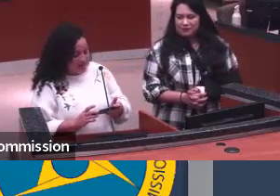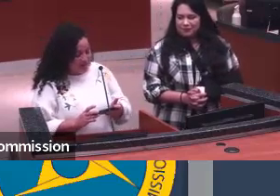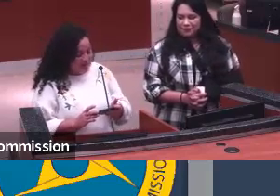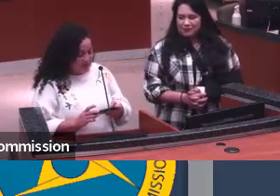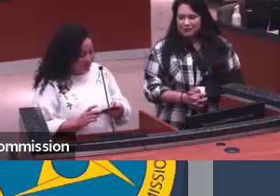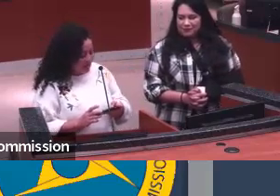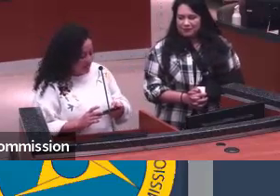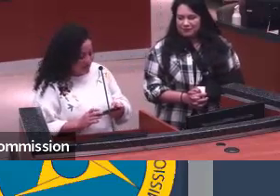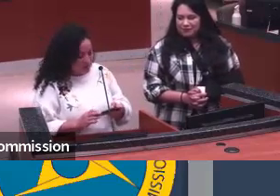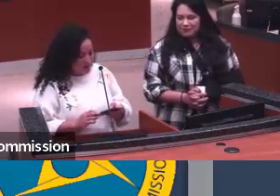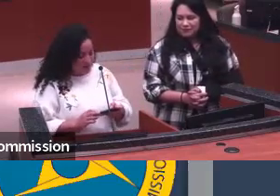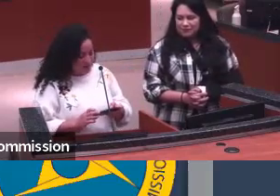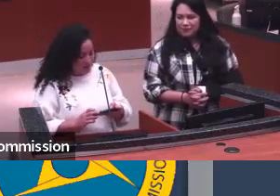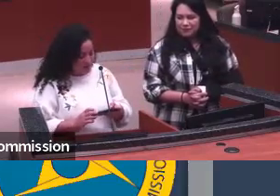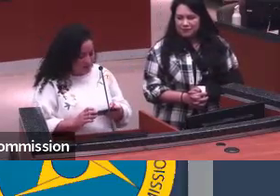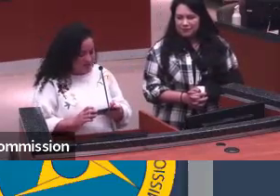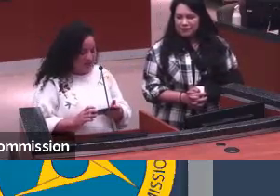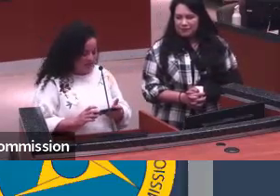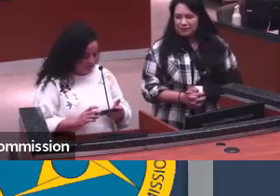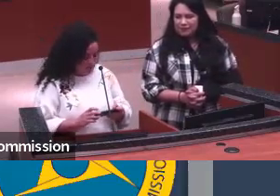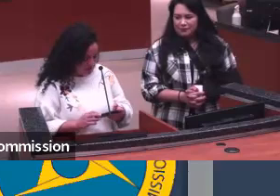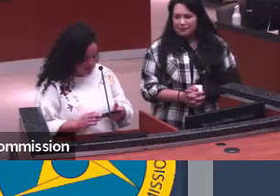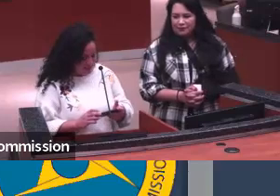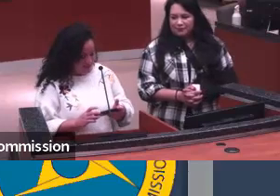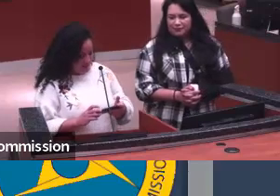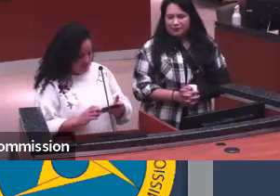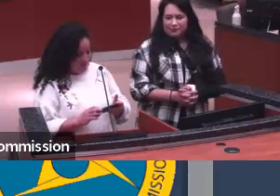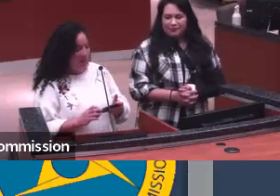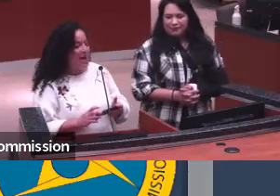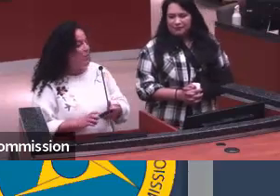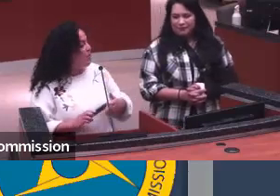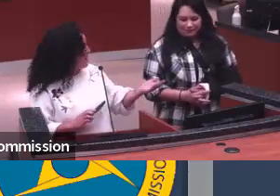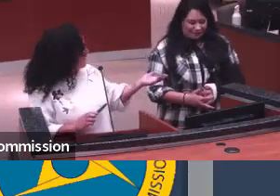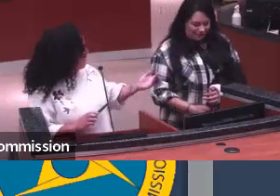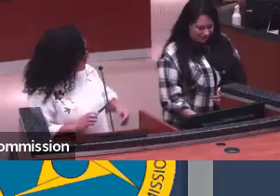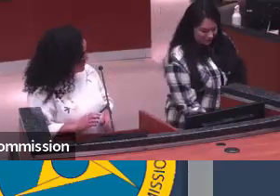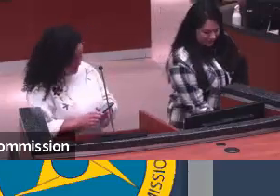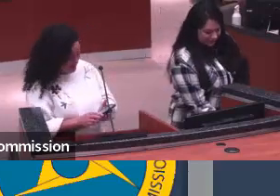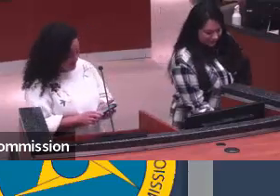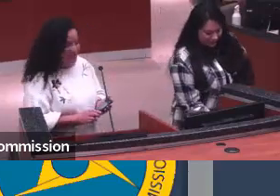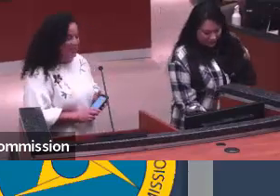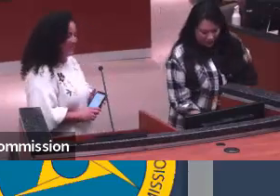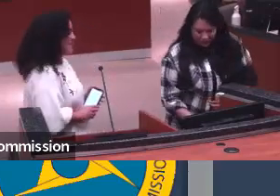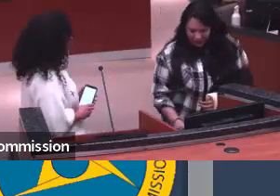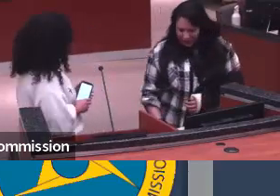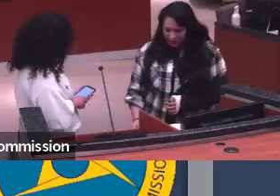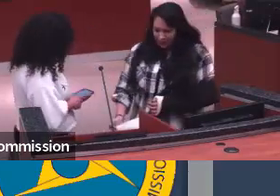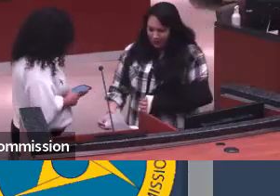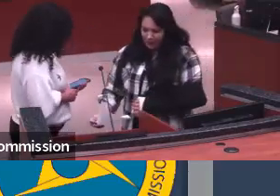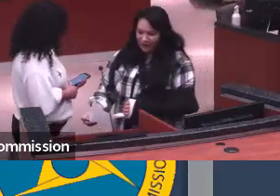organization that fights for clean air and water and environmental justice communities. And with that, I will pass it over to